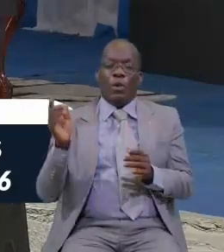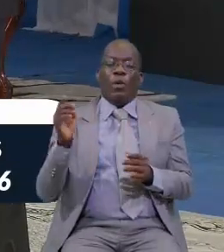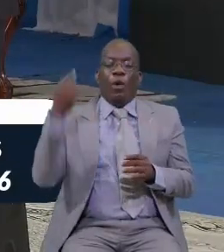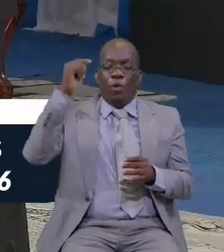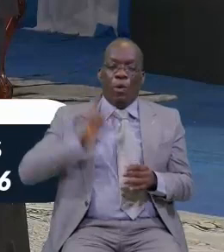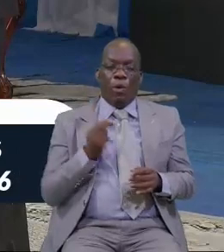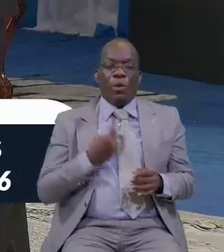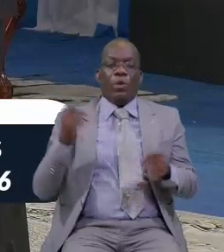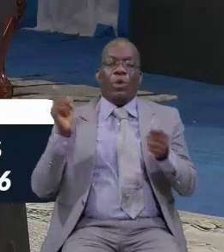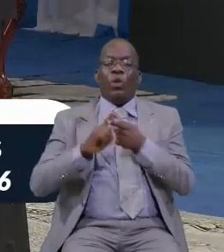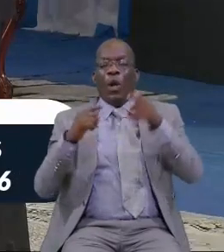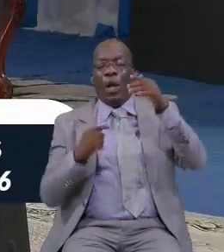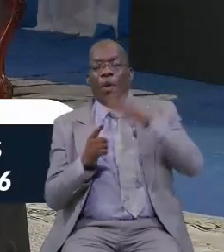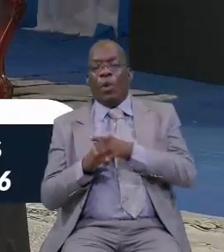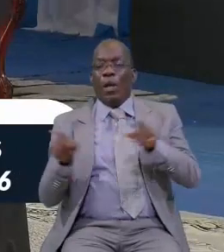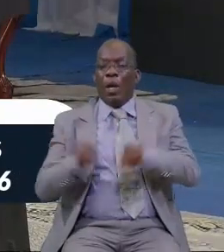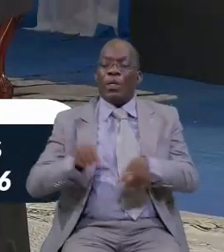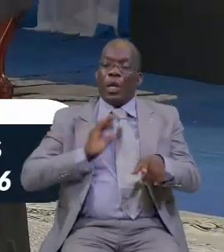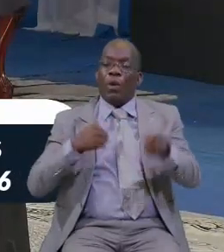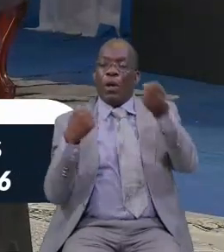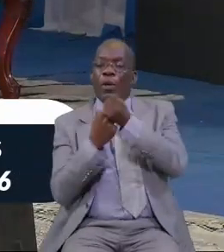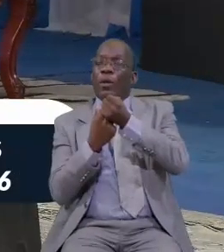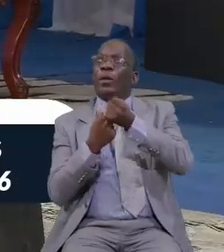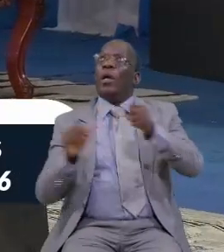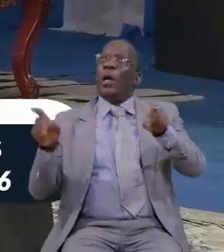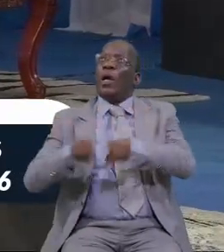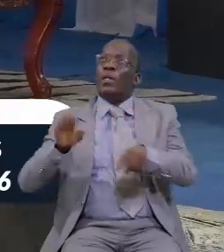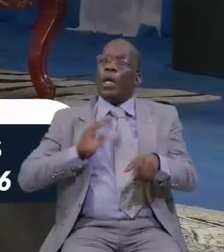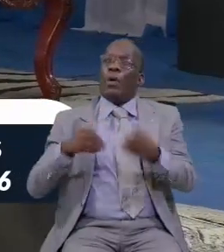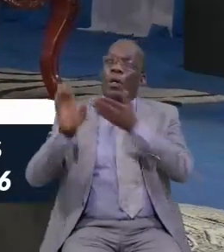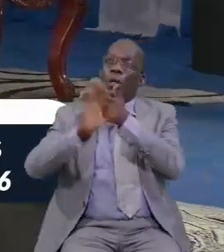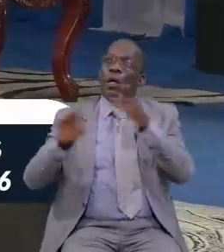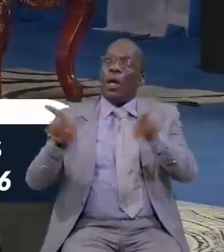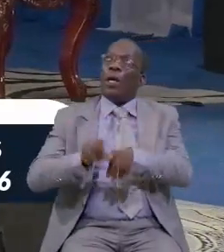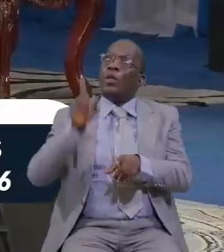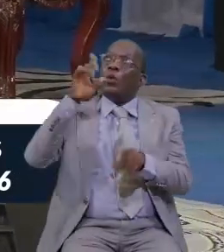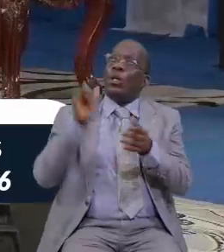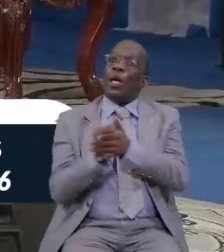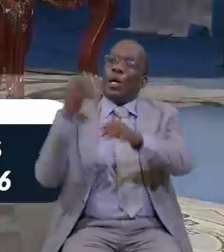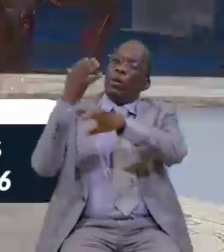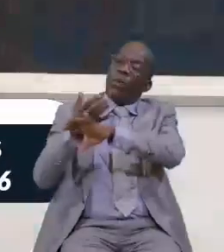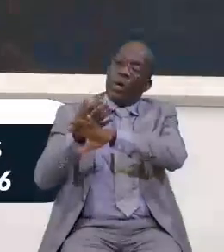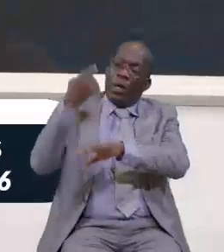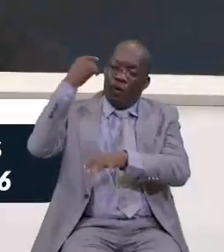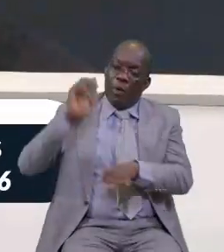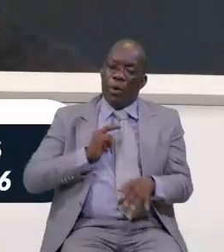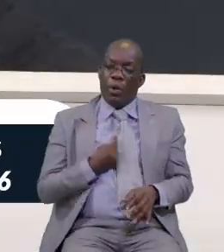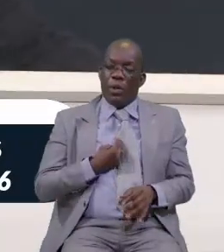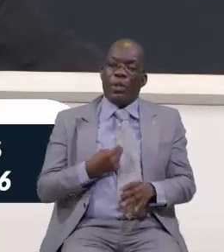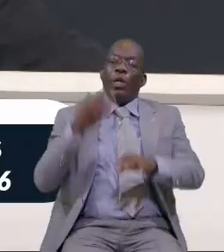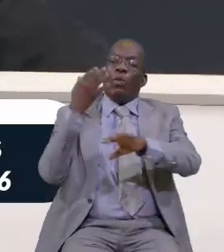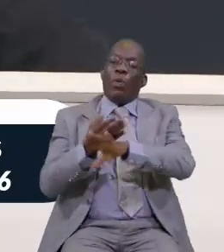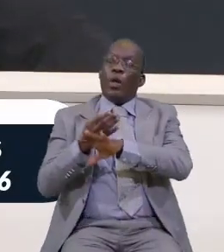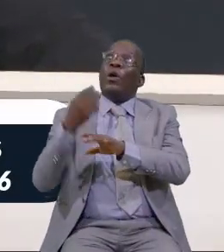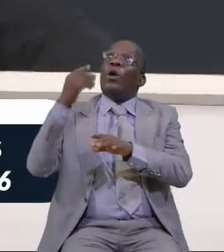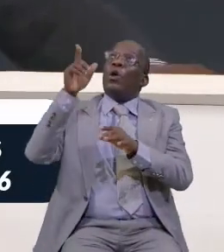advocate, as our defender, as the one that pleads for us, pleads with God on your behalf, on my